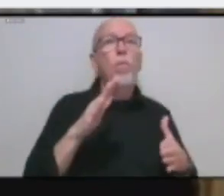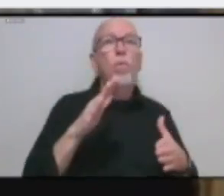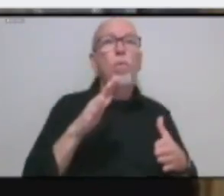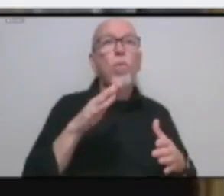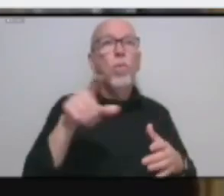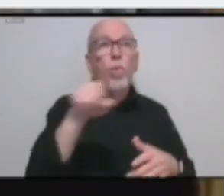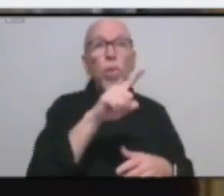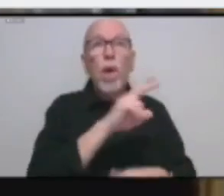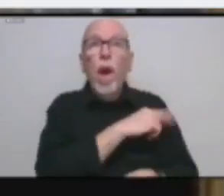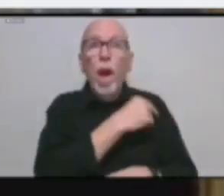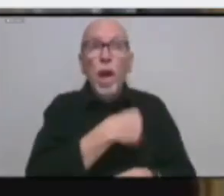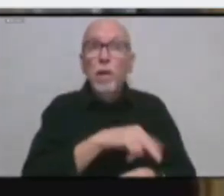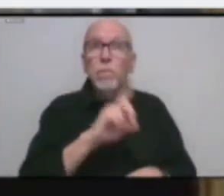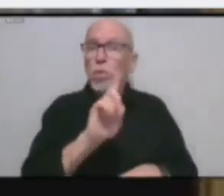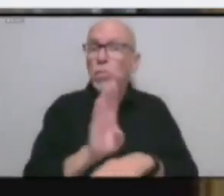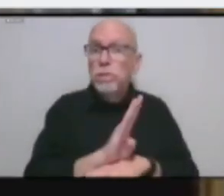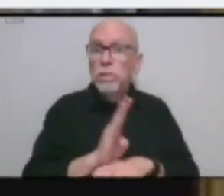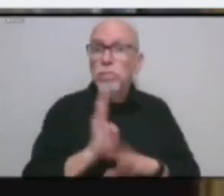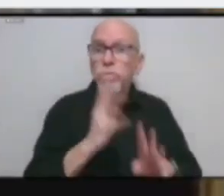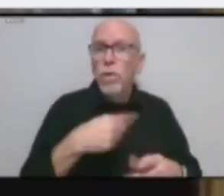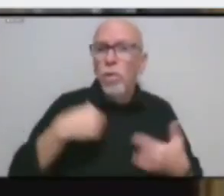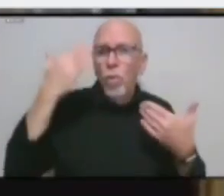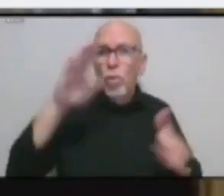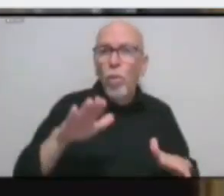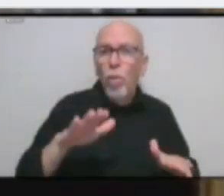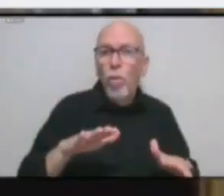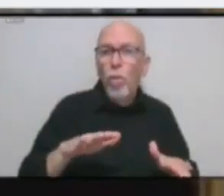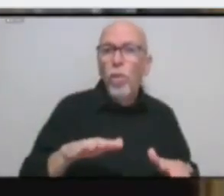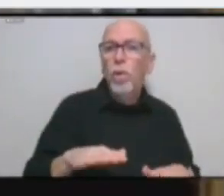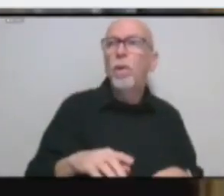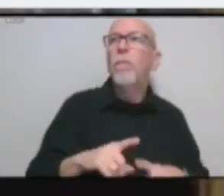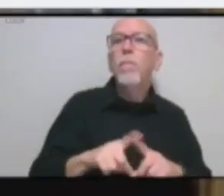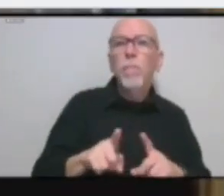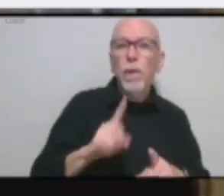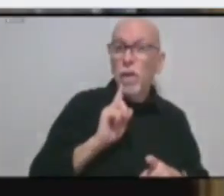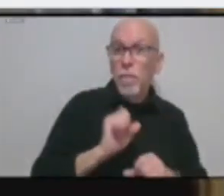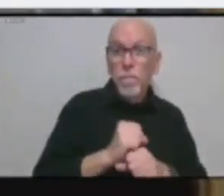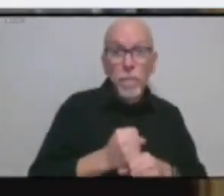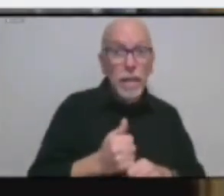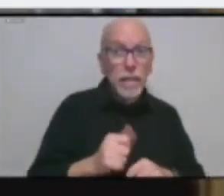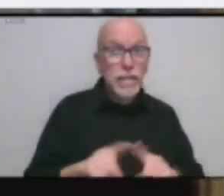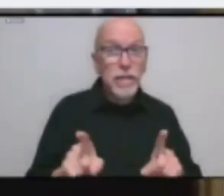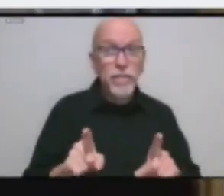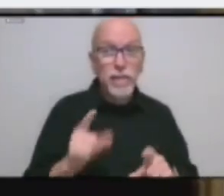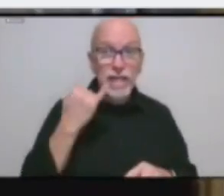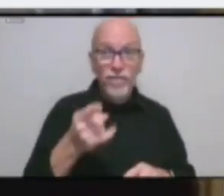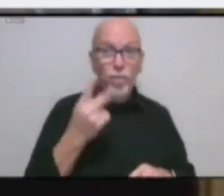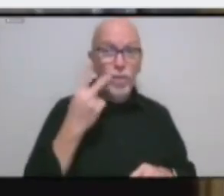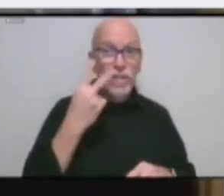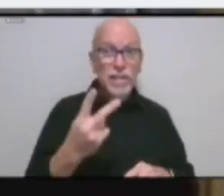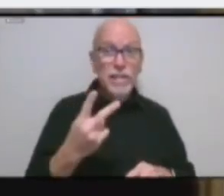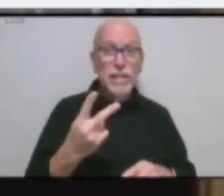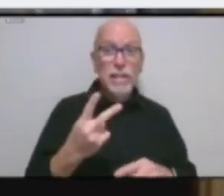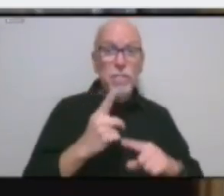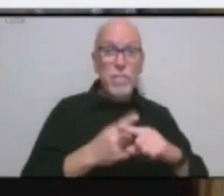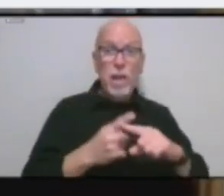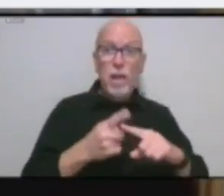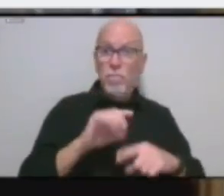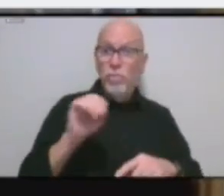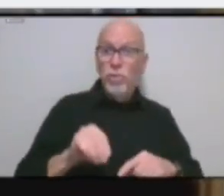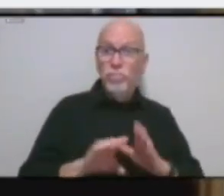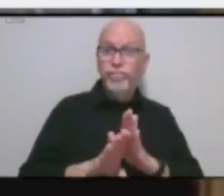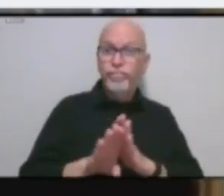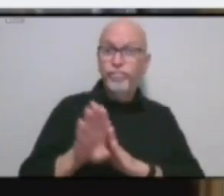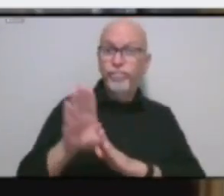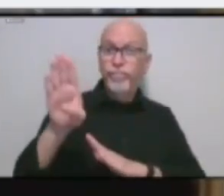our local hospital was, but it does make a difference when you see the positivity rate, when you see the